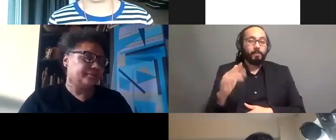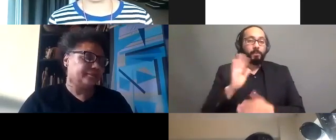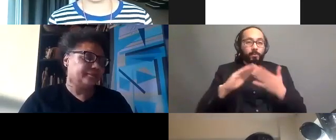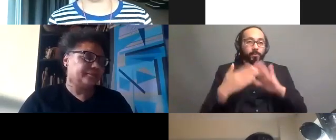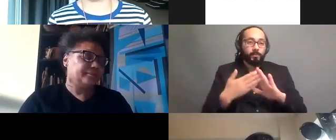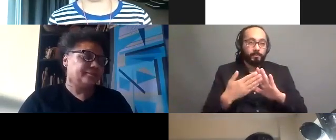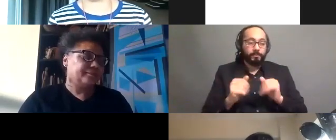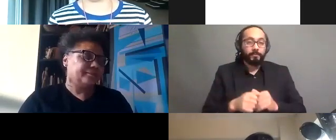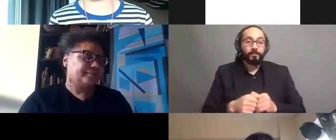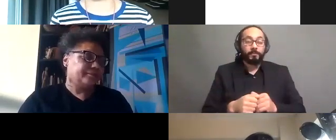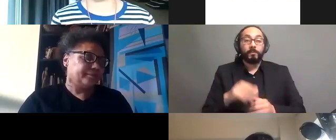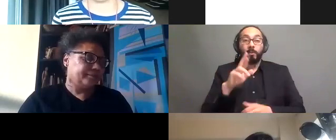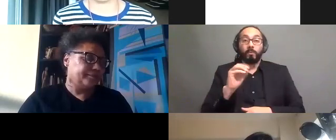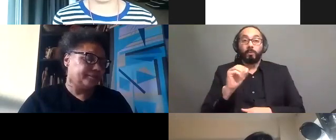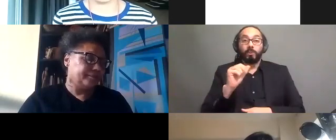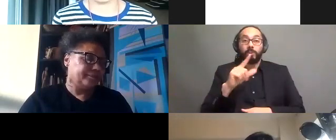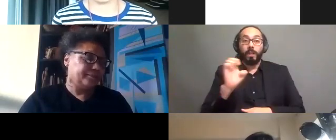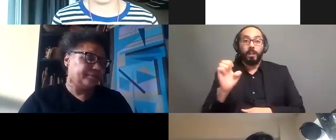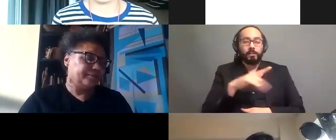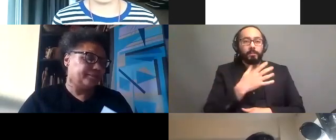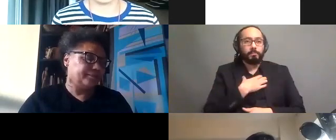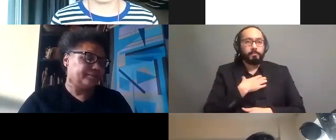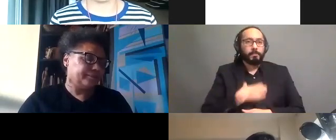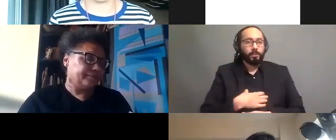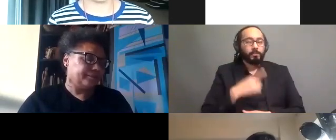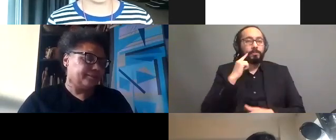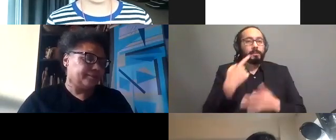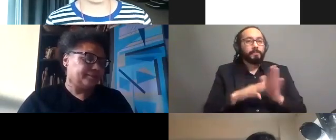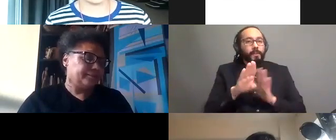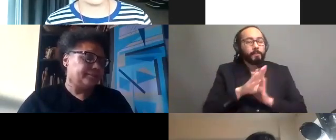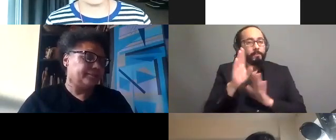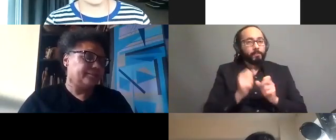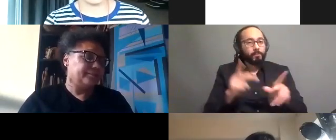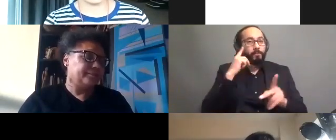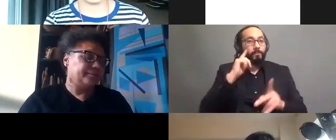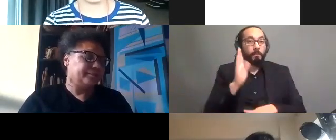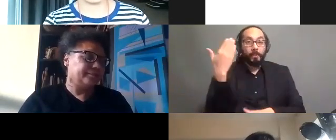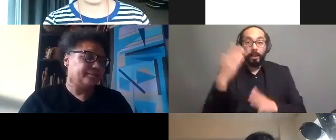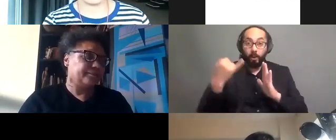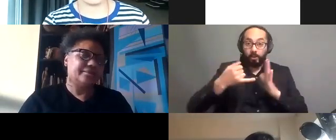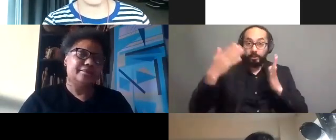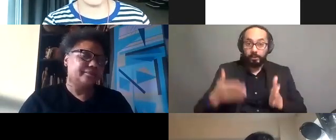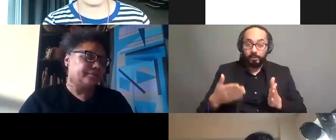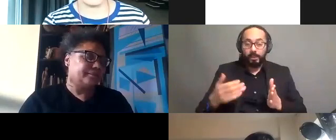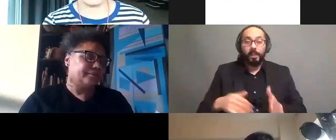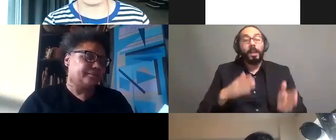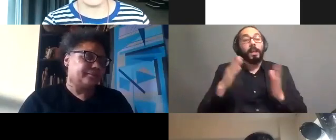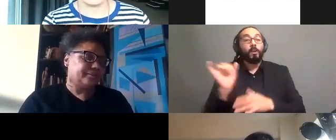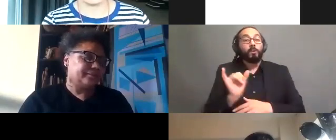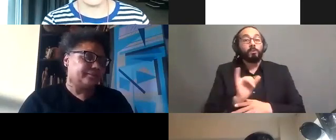about promoting and developing opportunities for Black artists and encouraging difficult conversations about